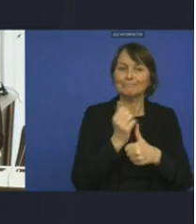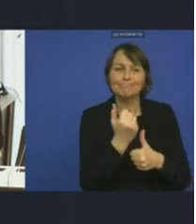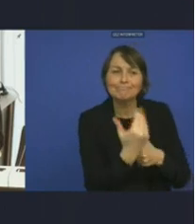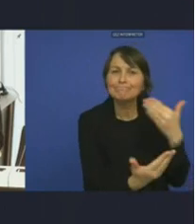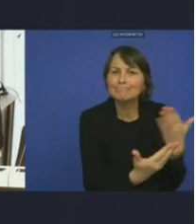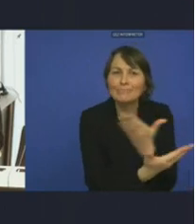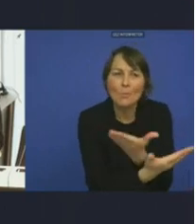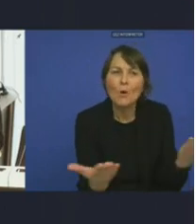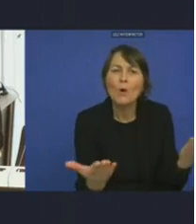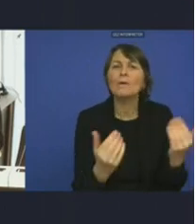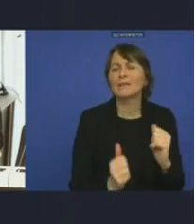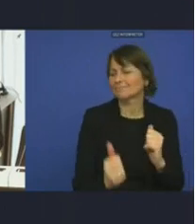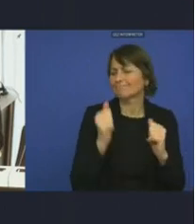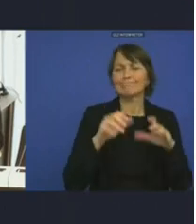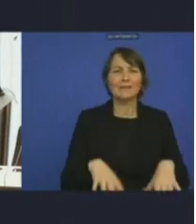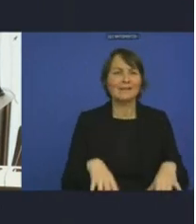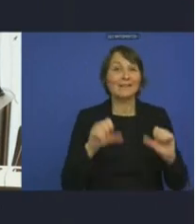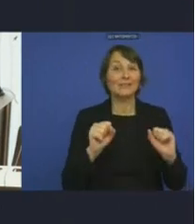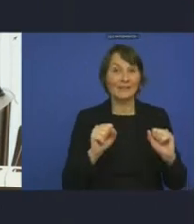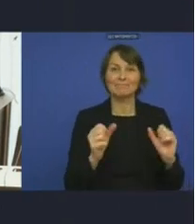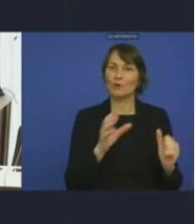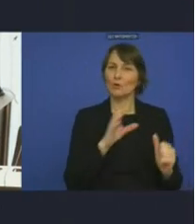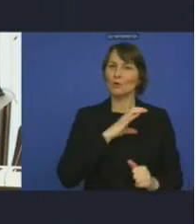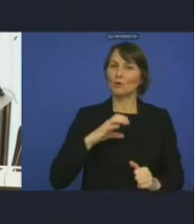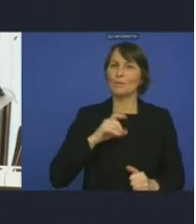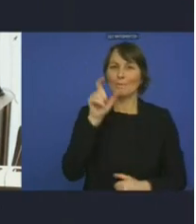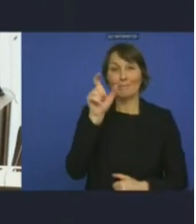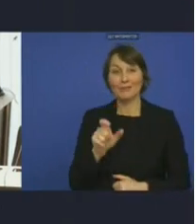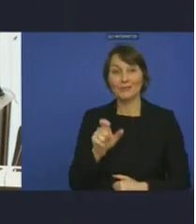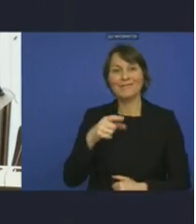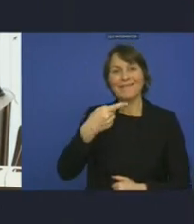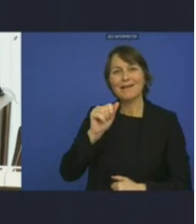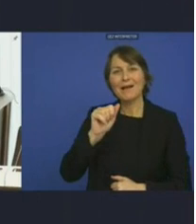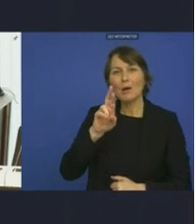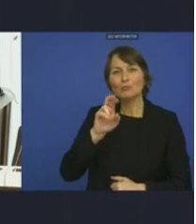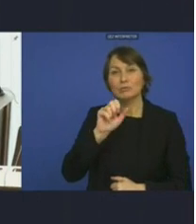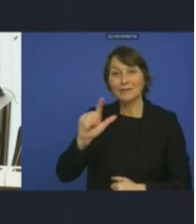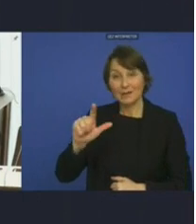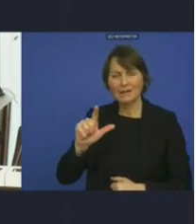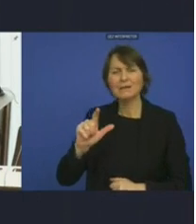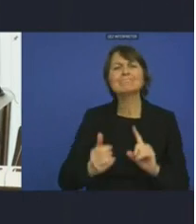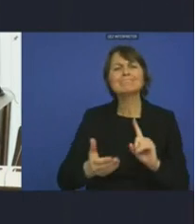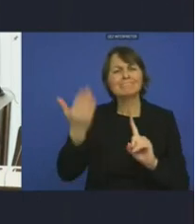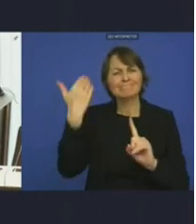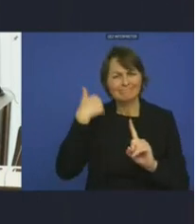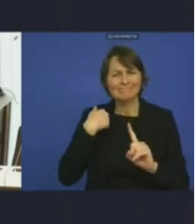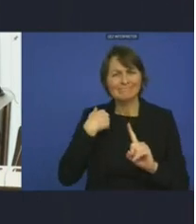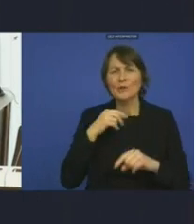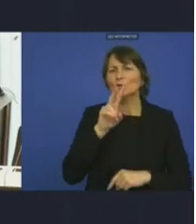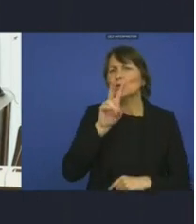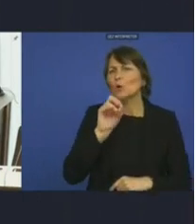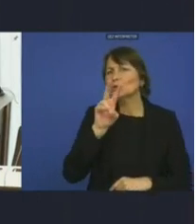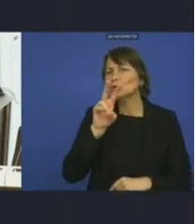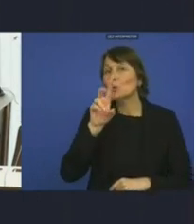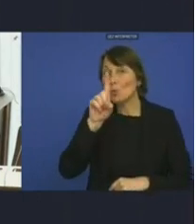was sent by Commissioner Gabriel in September of 2021. So you will see traditional